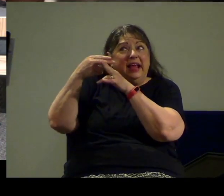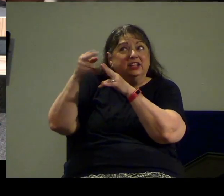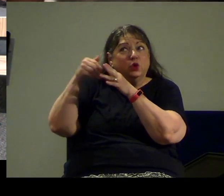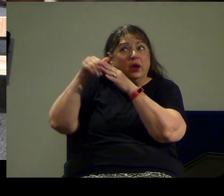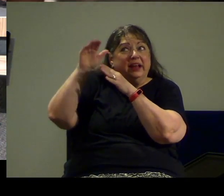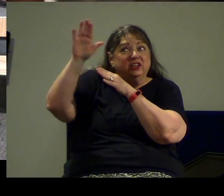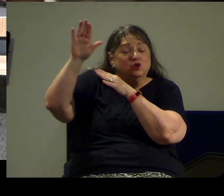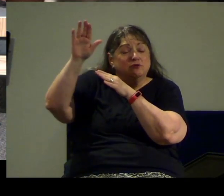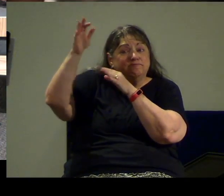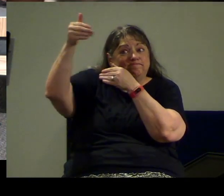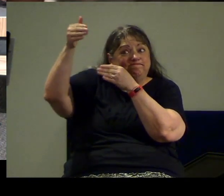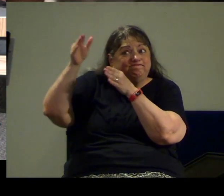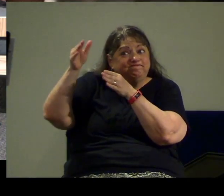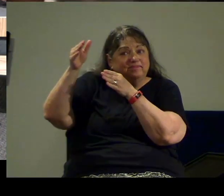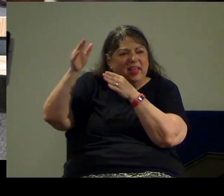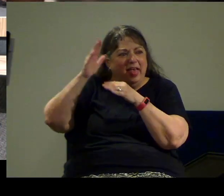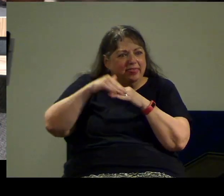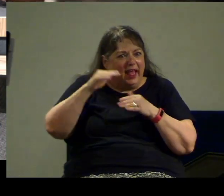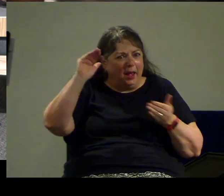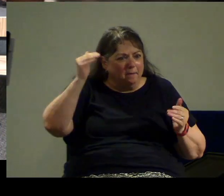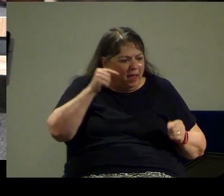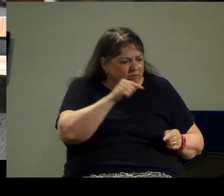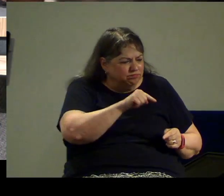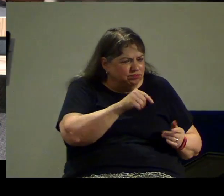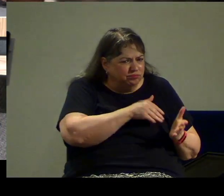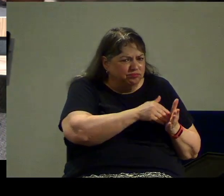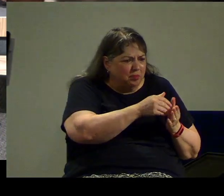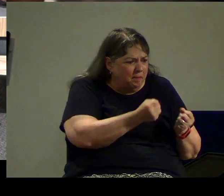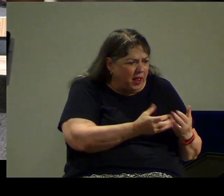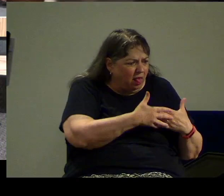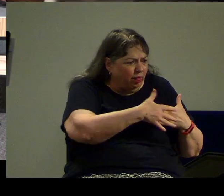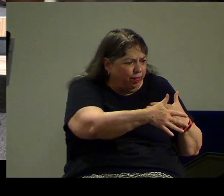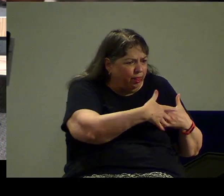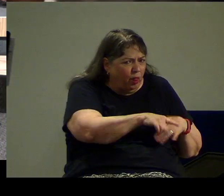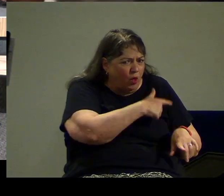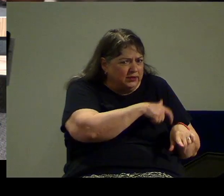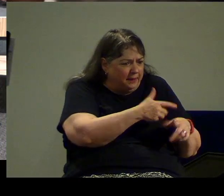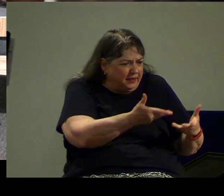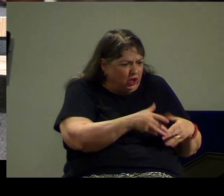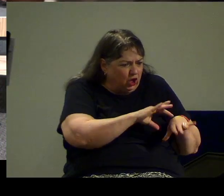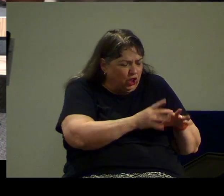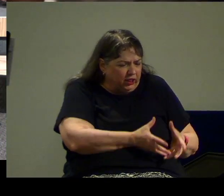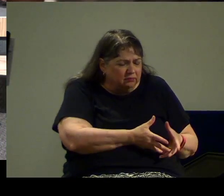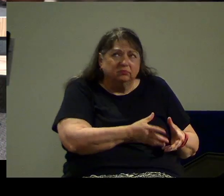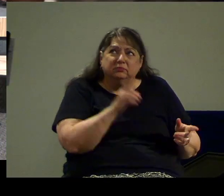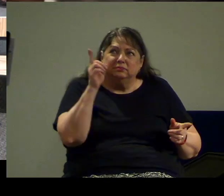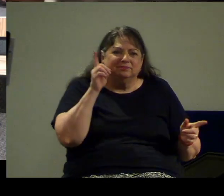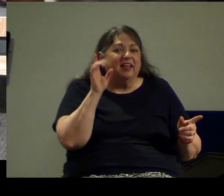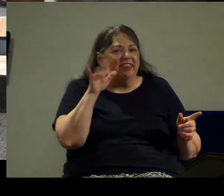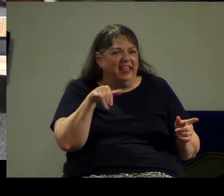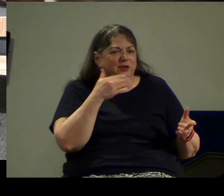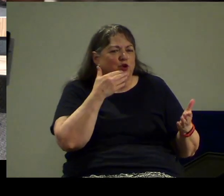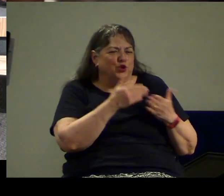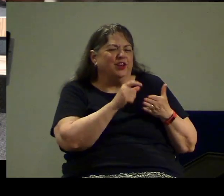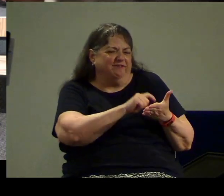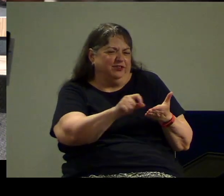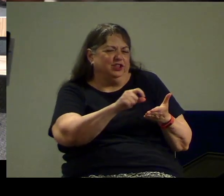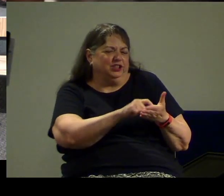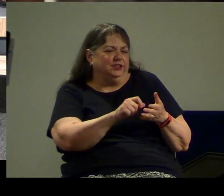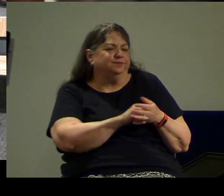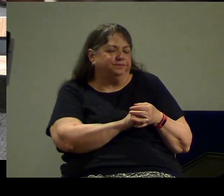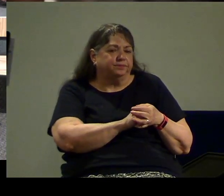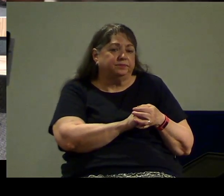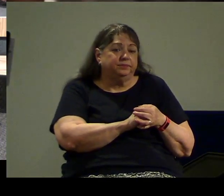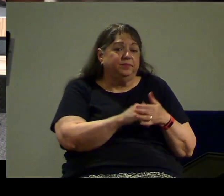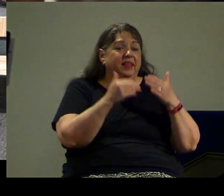But I did, praise the Lord. That's excellent. This really is good. So I'm honored to be here today. I want to